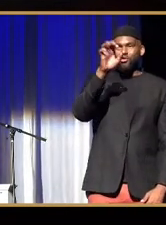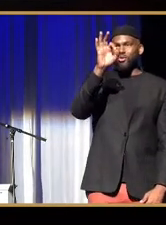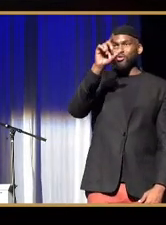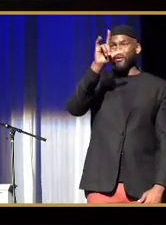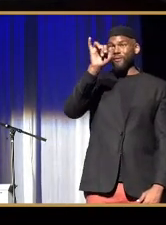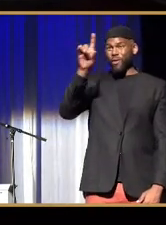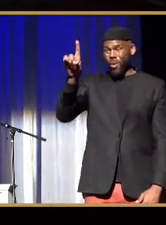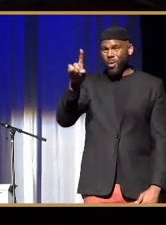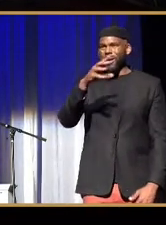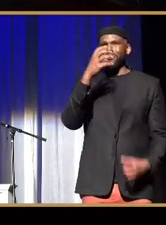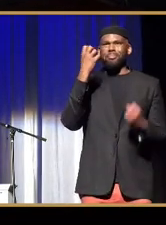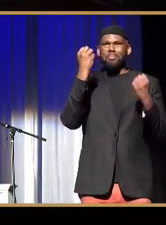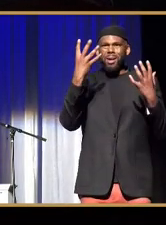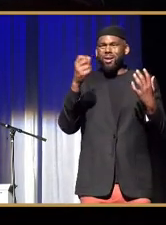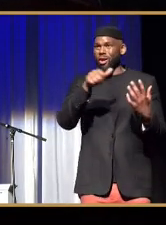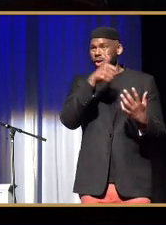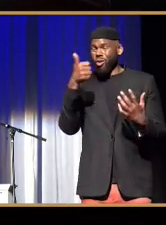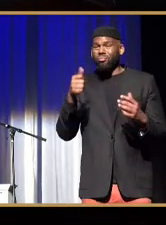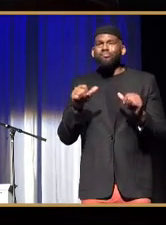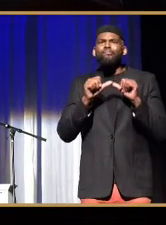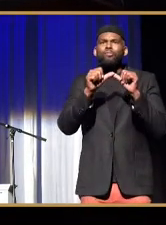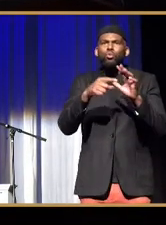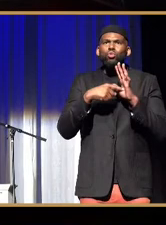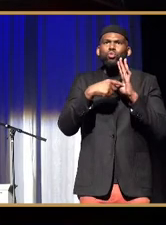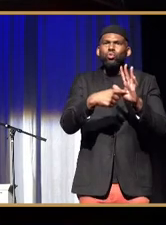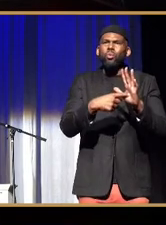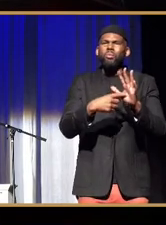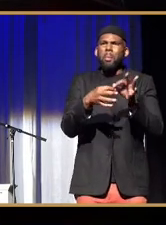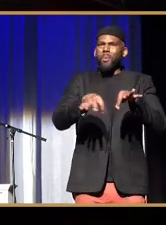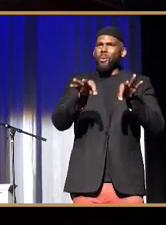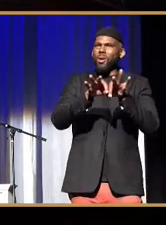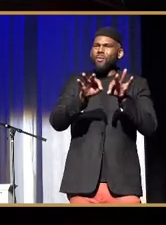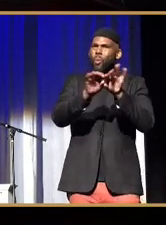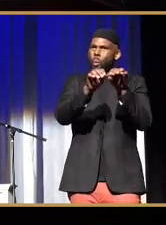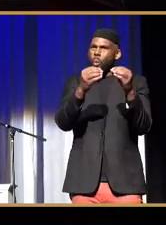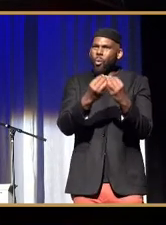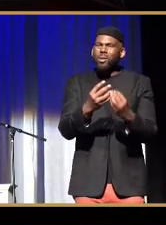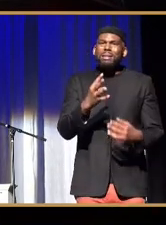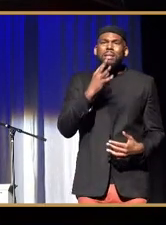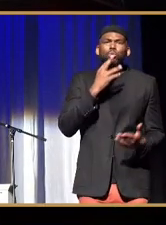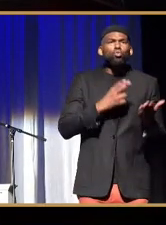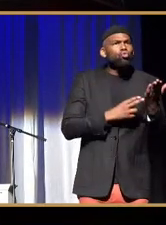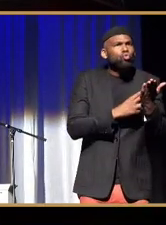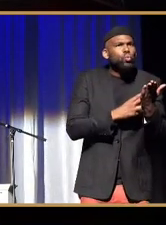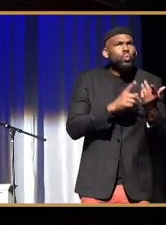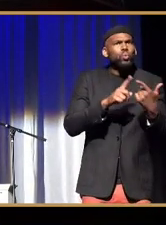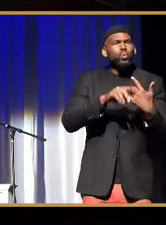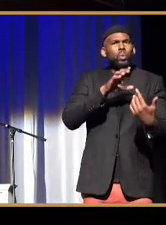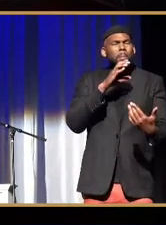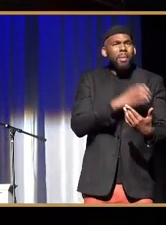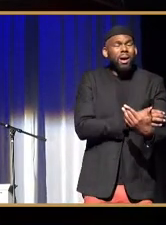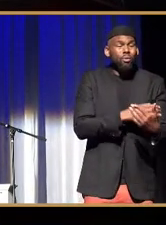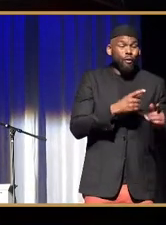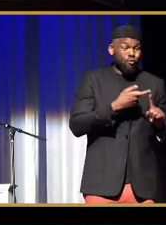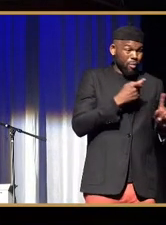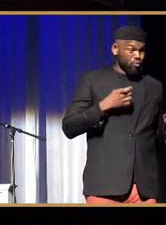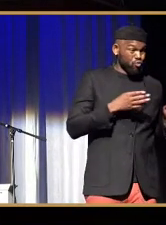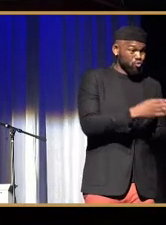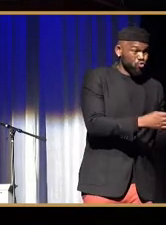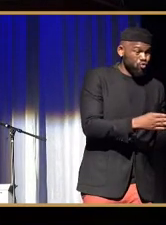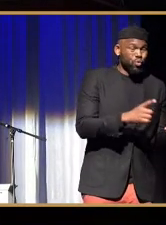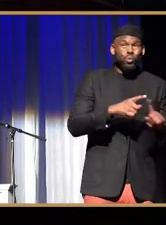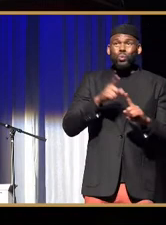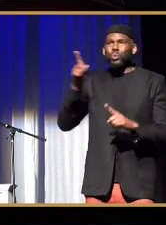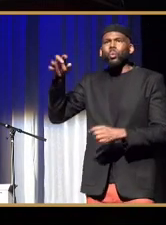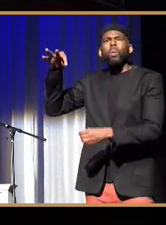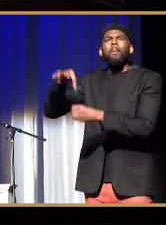others continue to demonstrate the necessity for organizing and speaking truth to power, from the streets to the